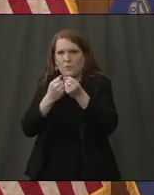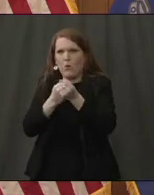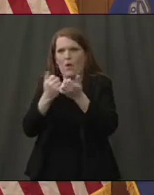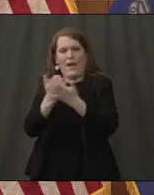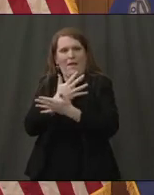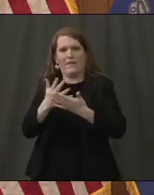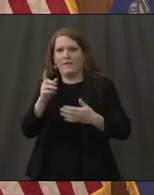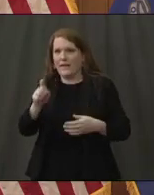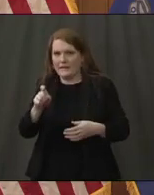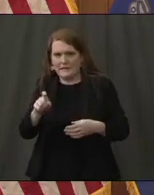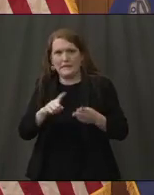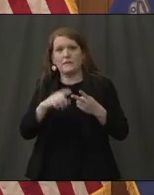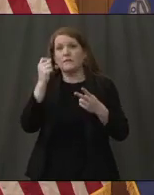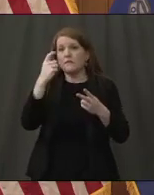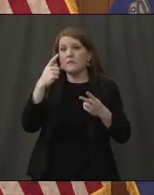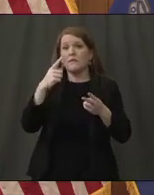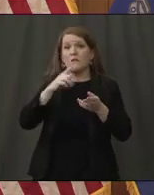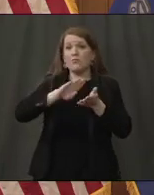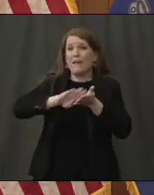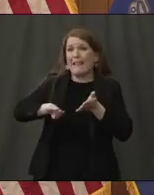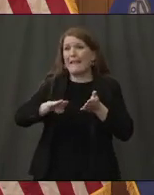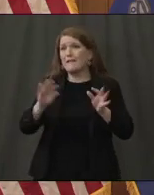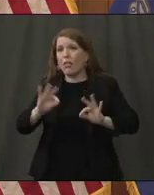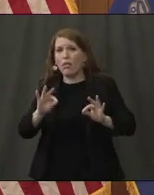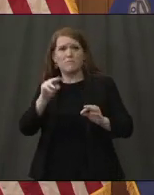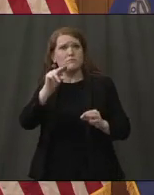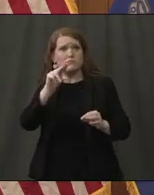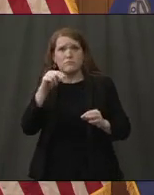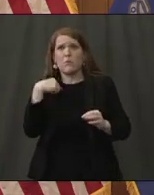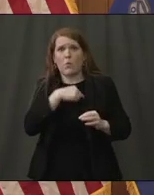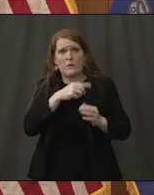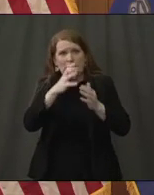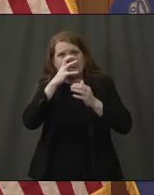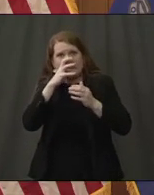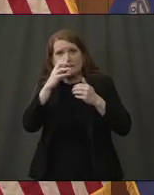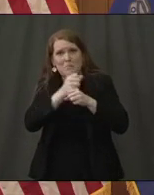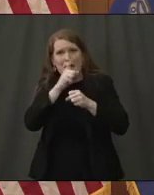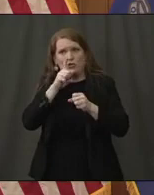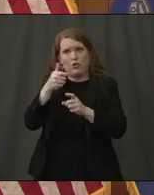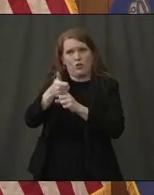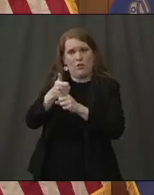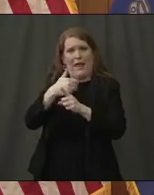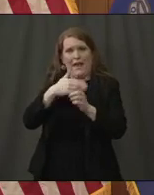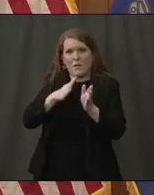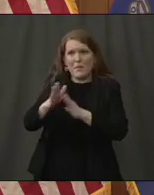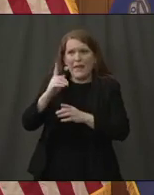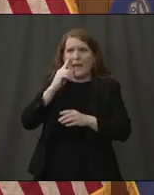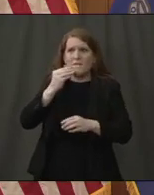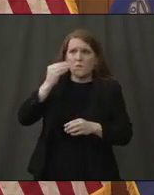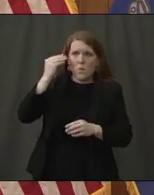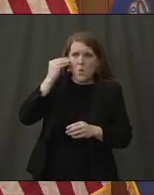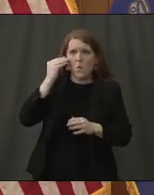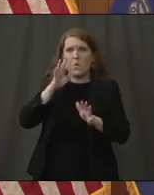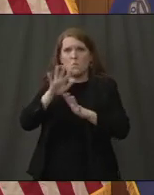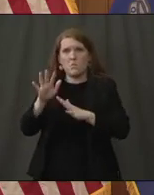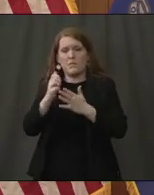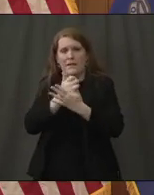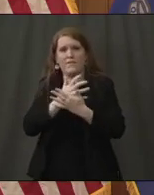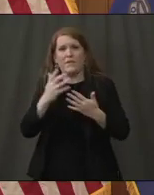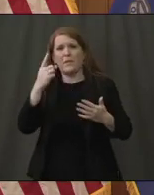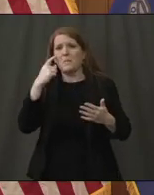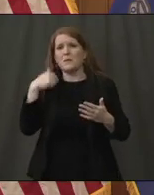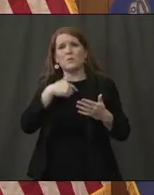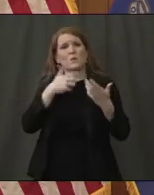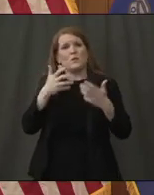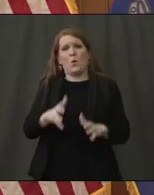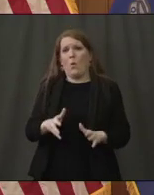authority without a home plan. We understand the concerns COVID-19 creates for shelters. I'll close just by thanking